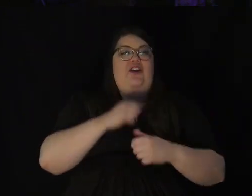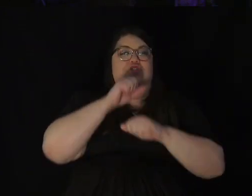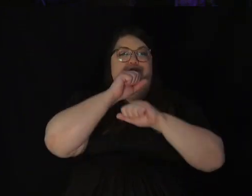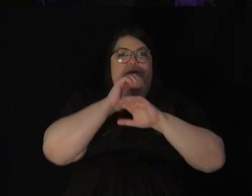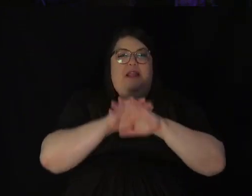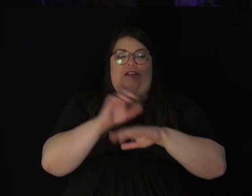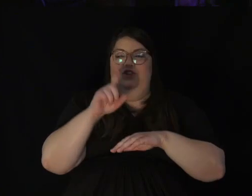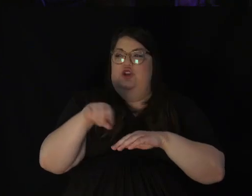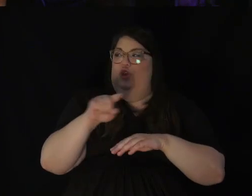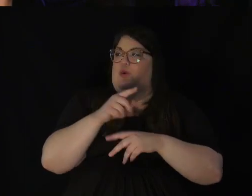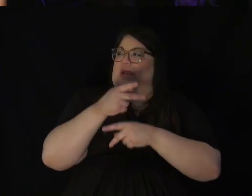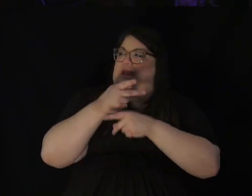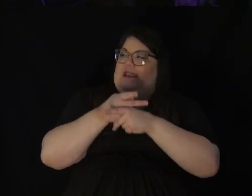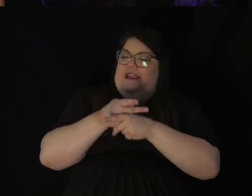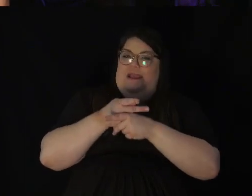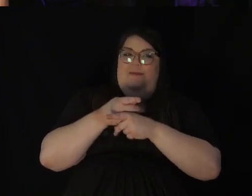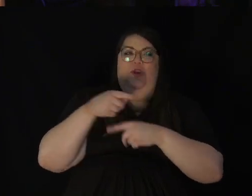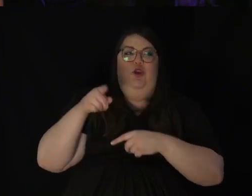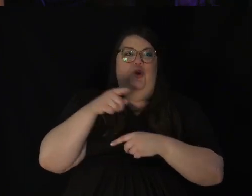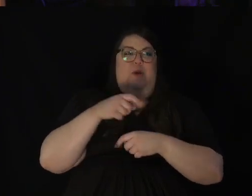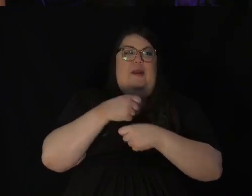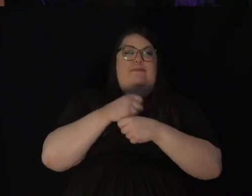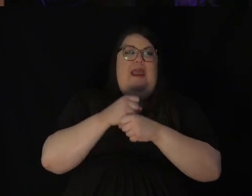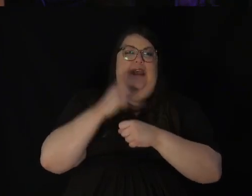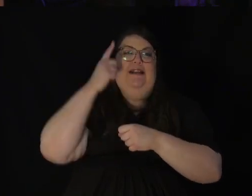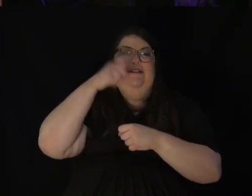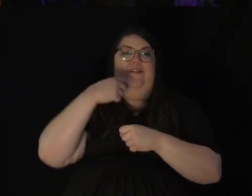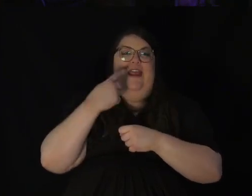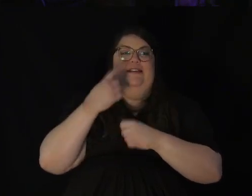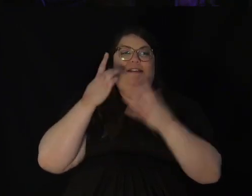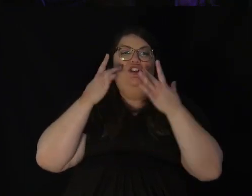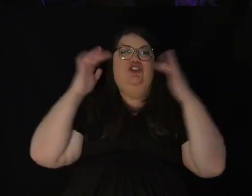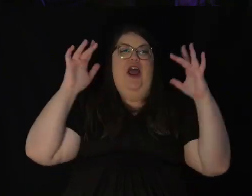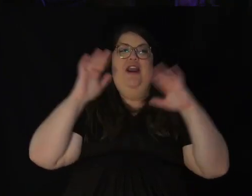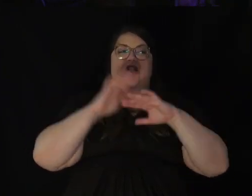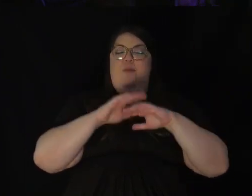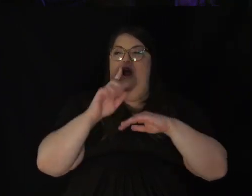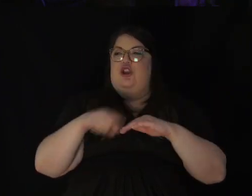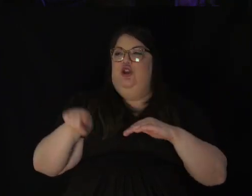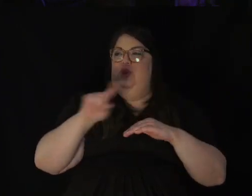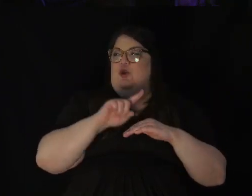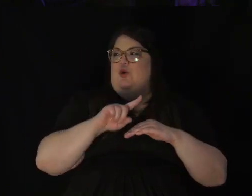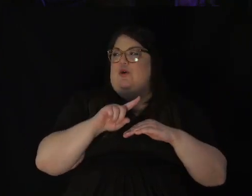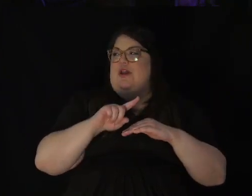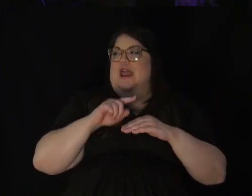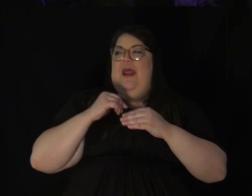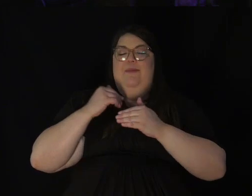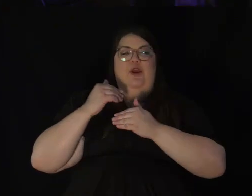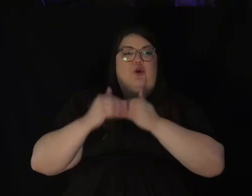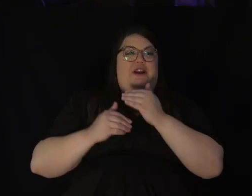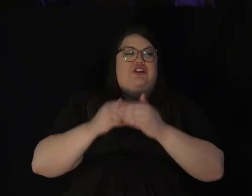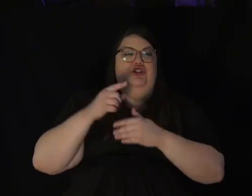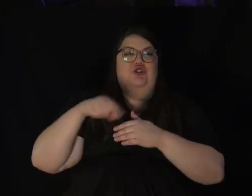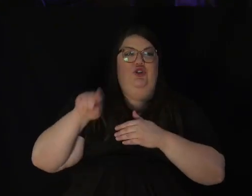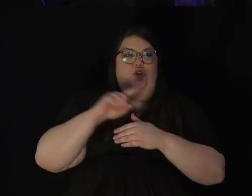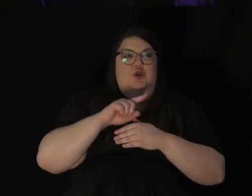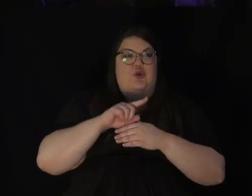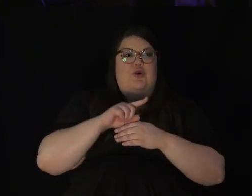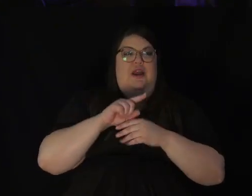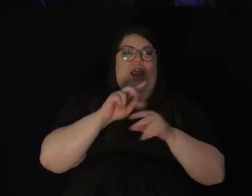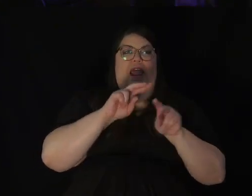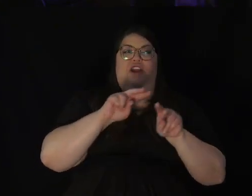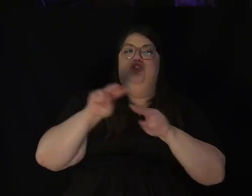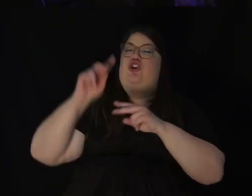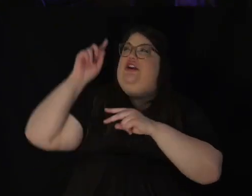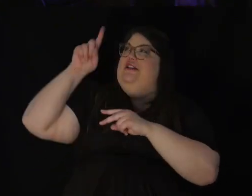keep you and make his face shine upon you and be gracious to you and turn his